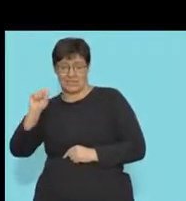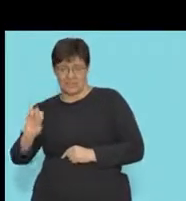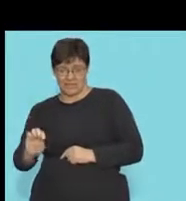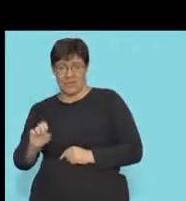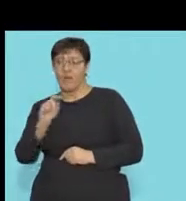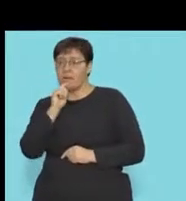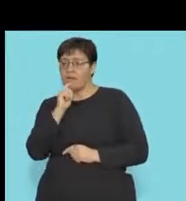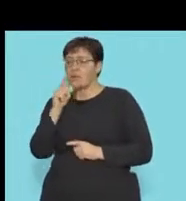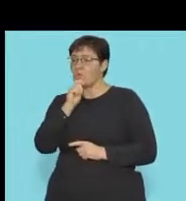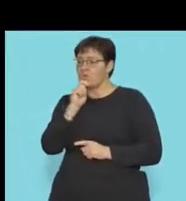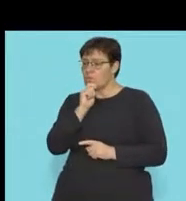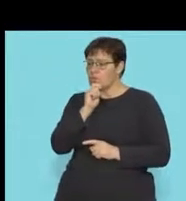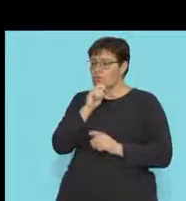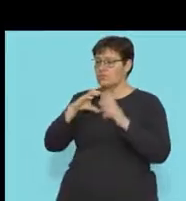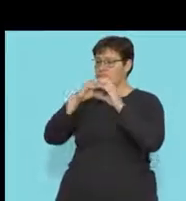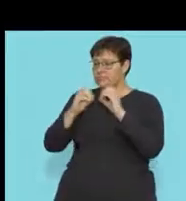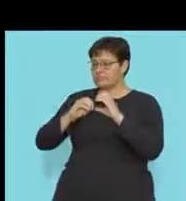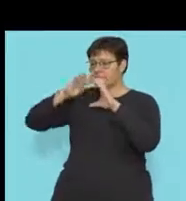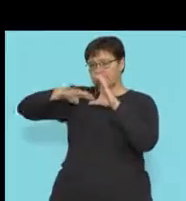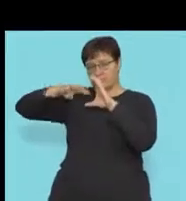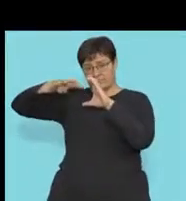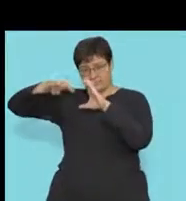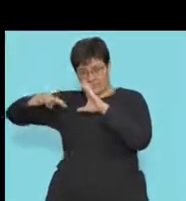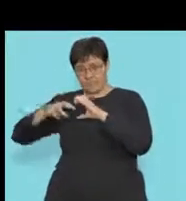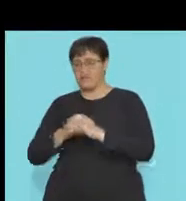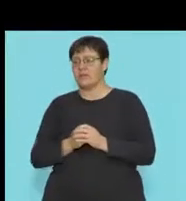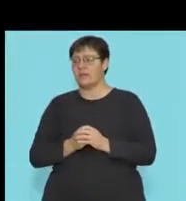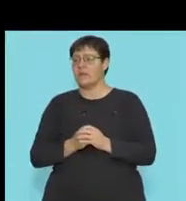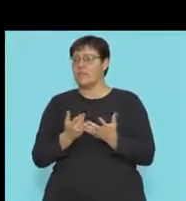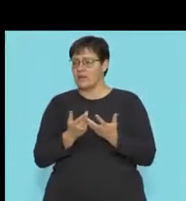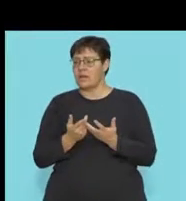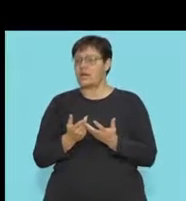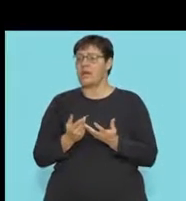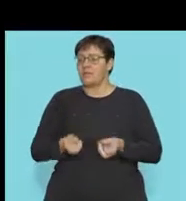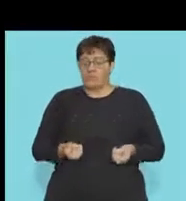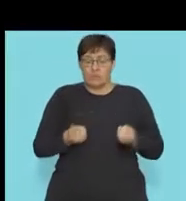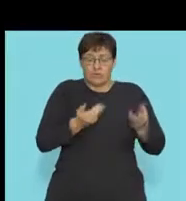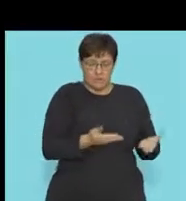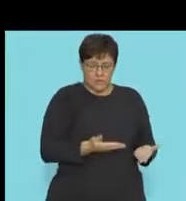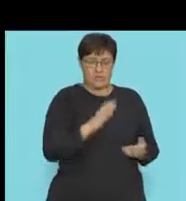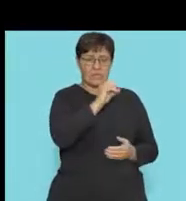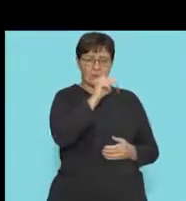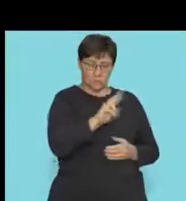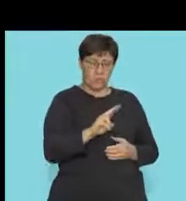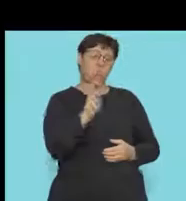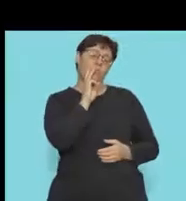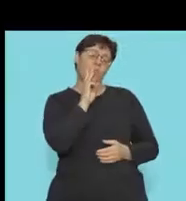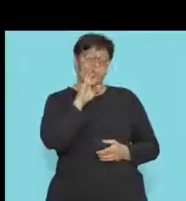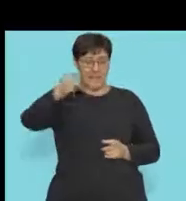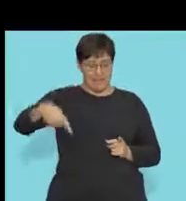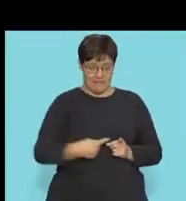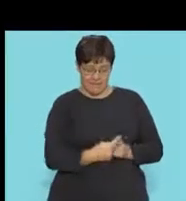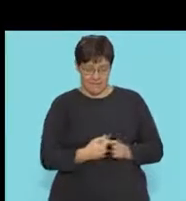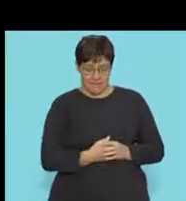the mitochondria in a process called cellular respiration, which in turn produces carbon dioxide and water.